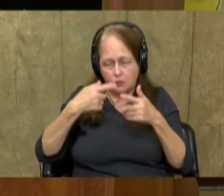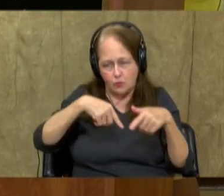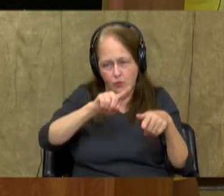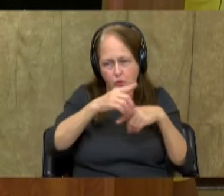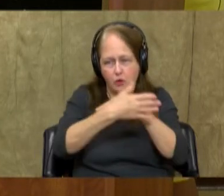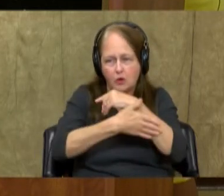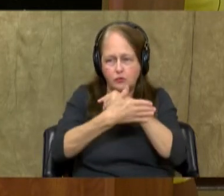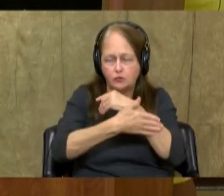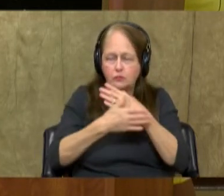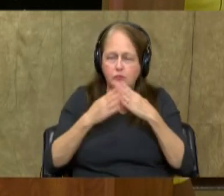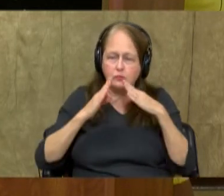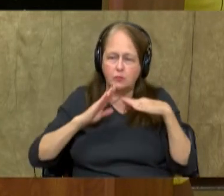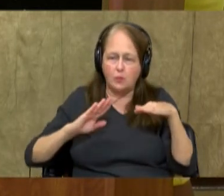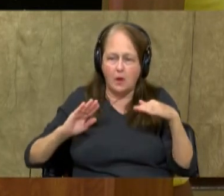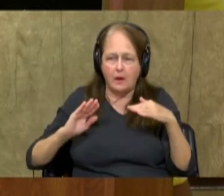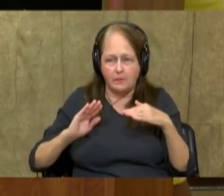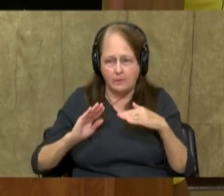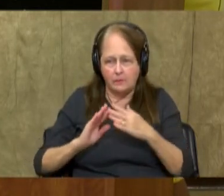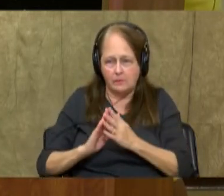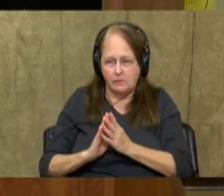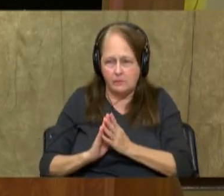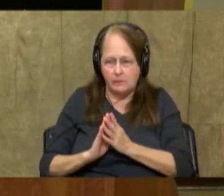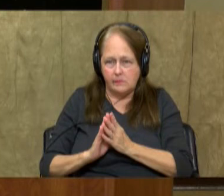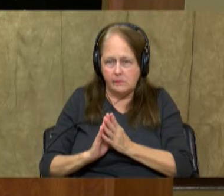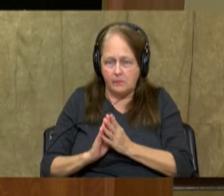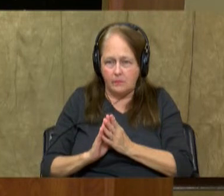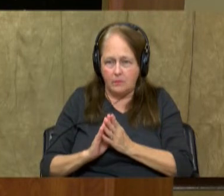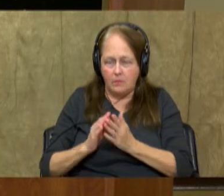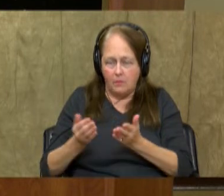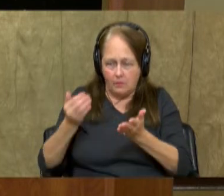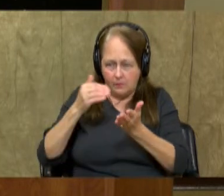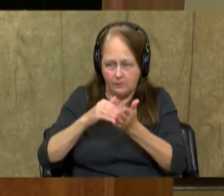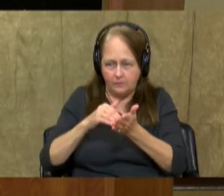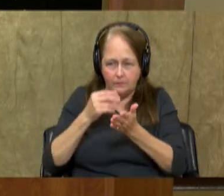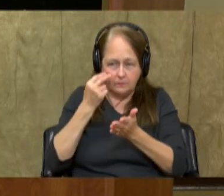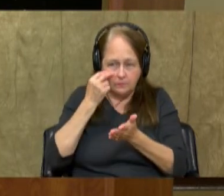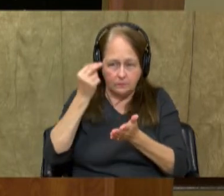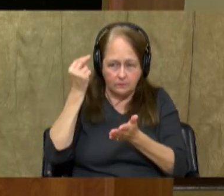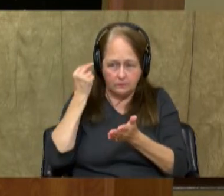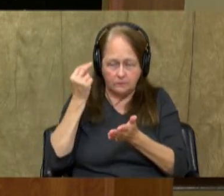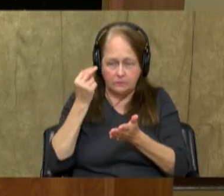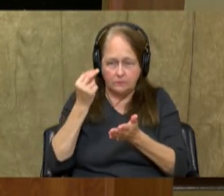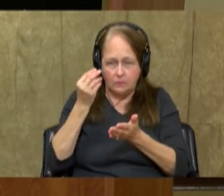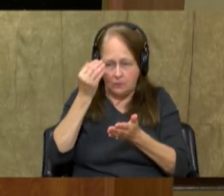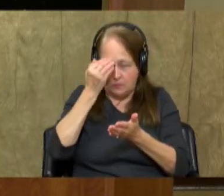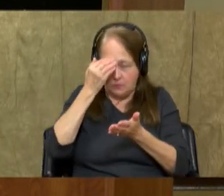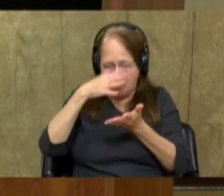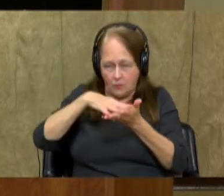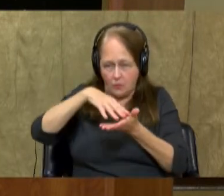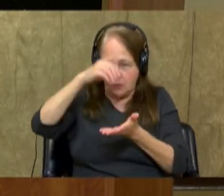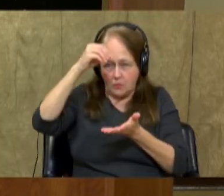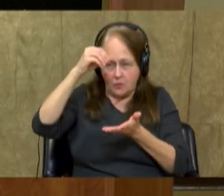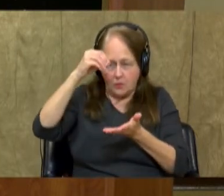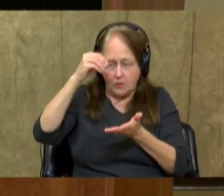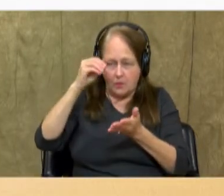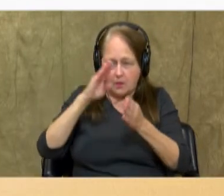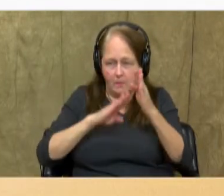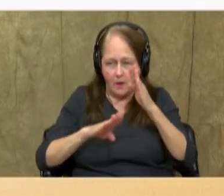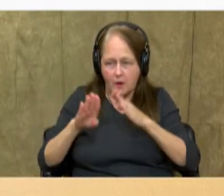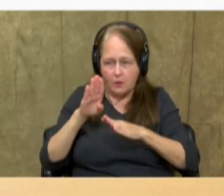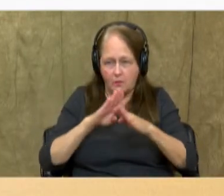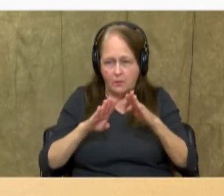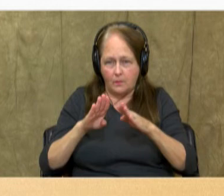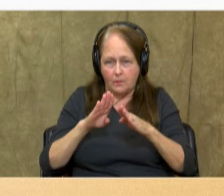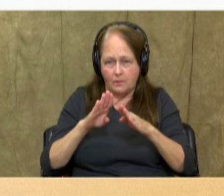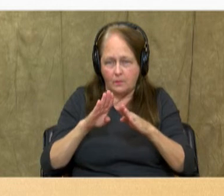area. Very good. Now, recall, we learned in the beginning of the biography